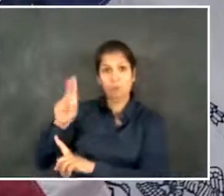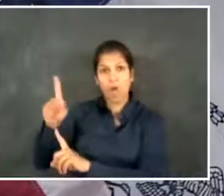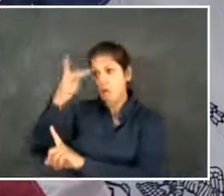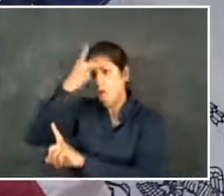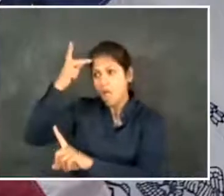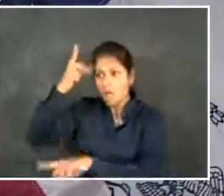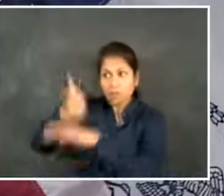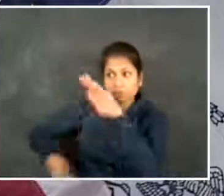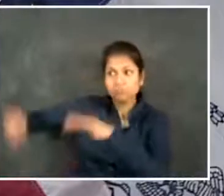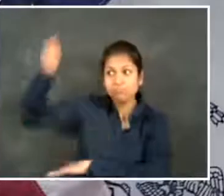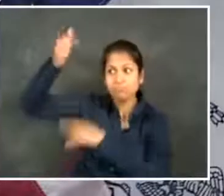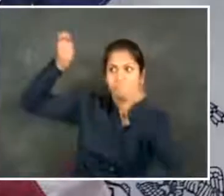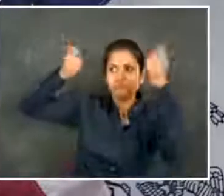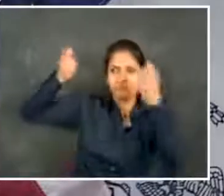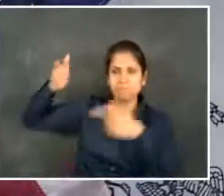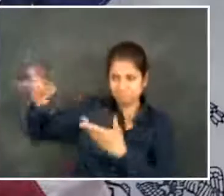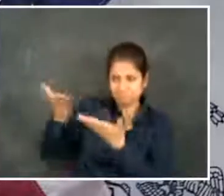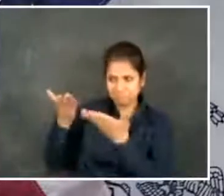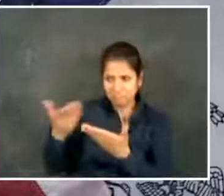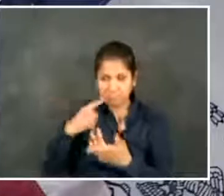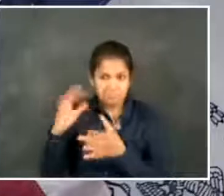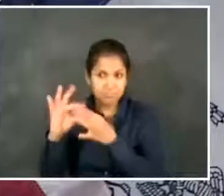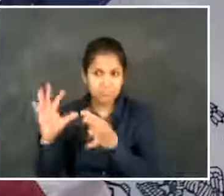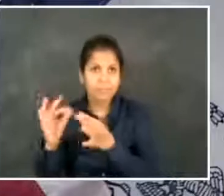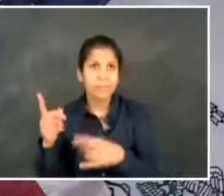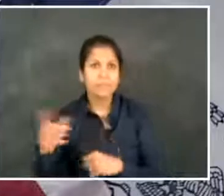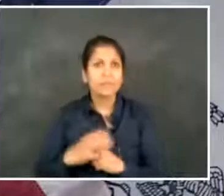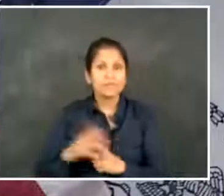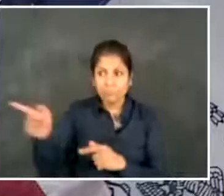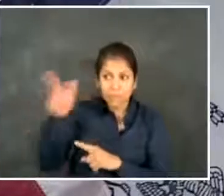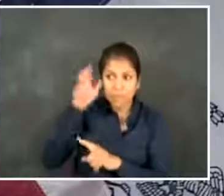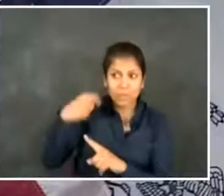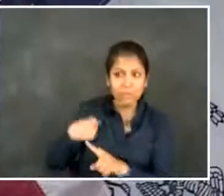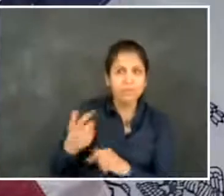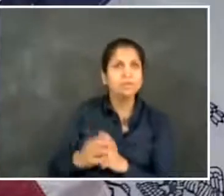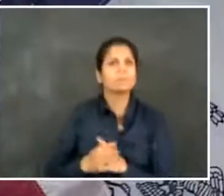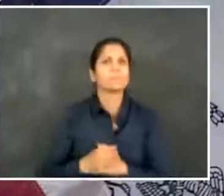I think she's out there. Commissioner, can you hear us? Yeah, I'm here. Good morning.